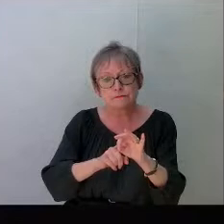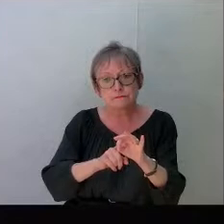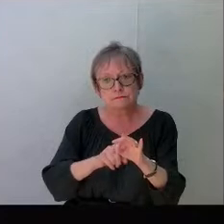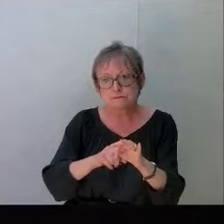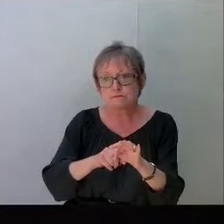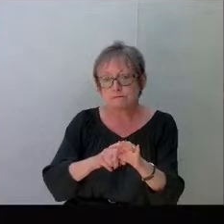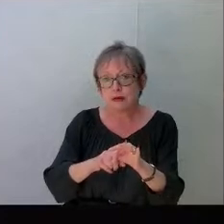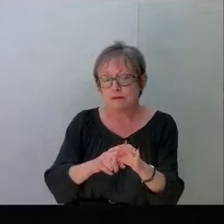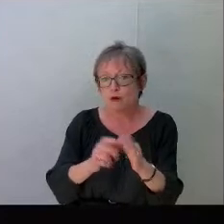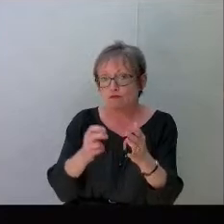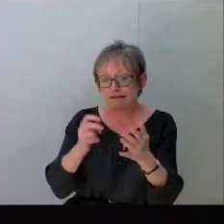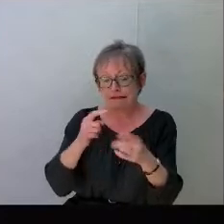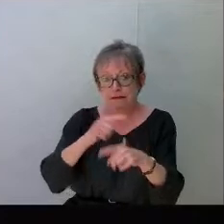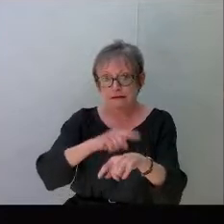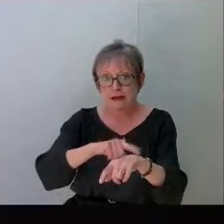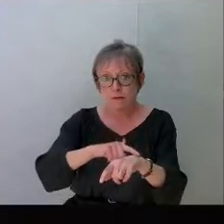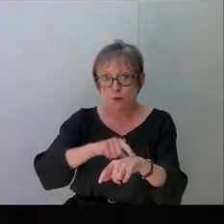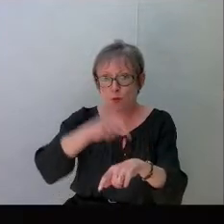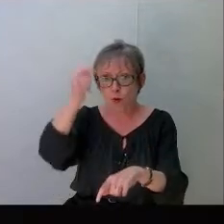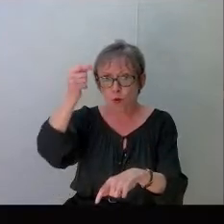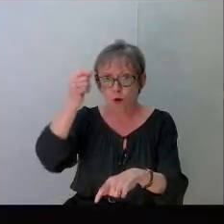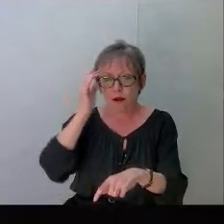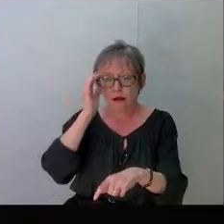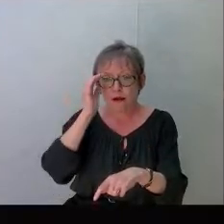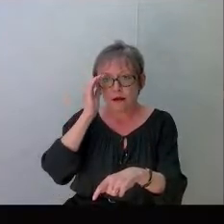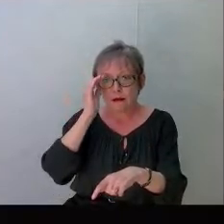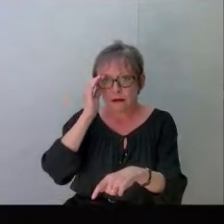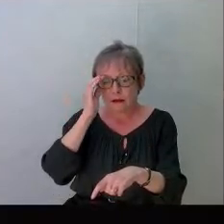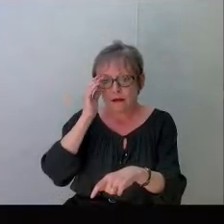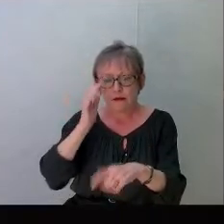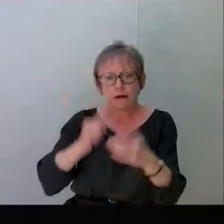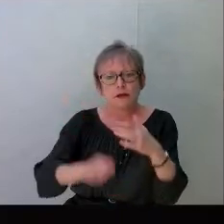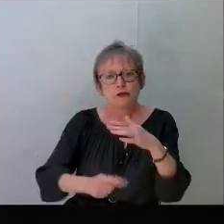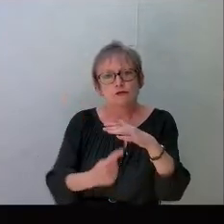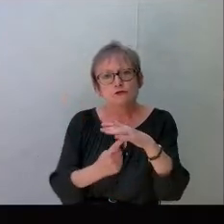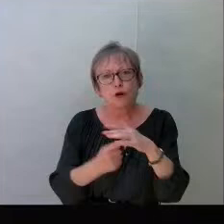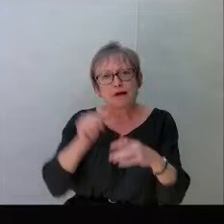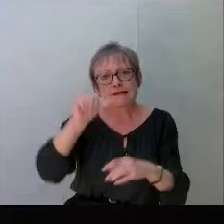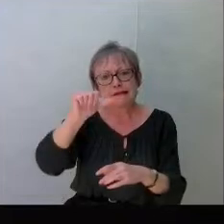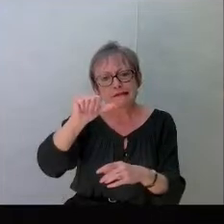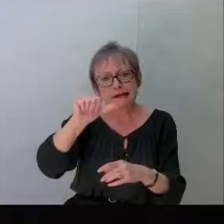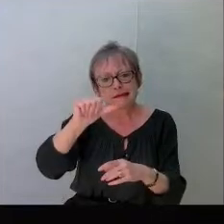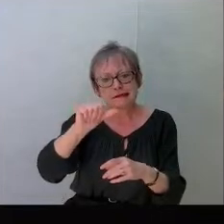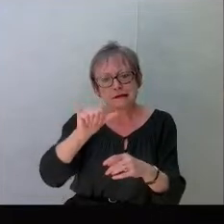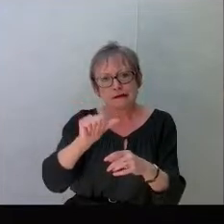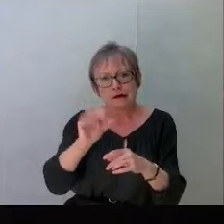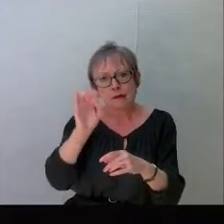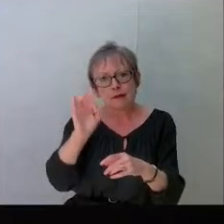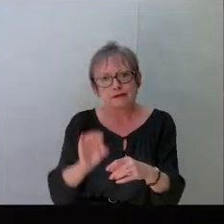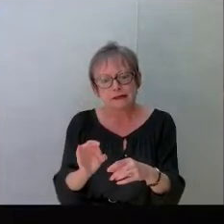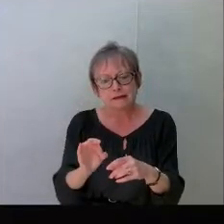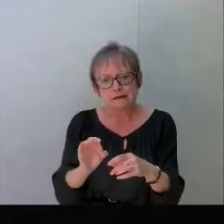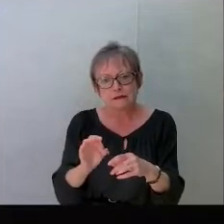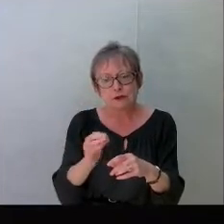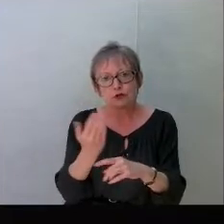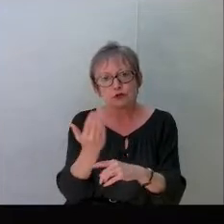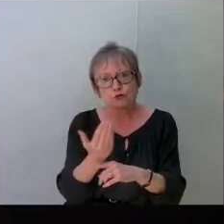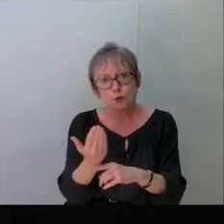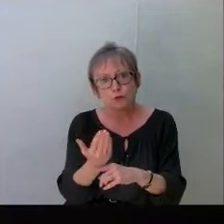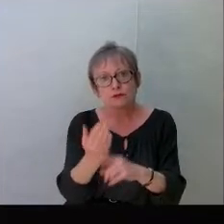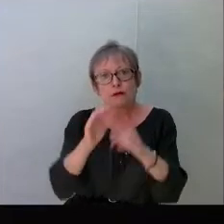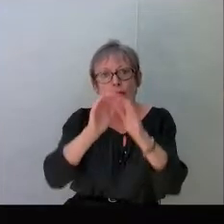time. And that places us among the top 6% of business schools in the world. The core mission of the